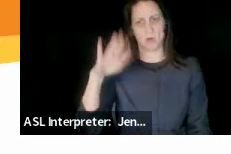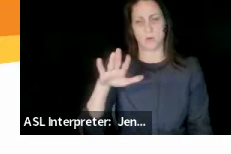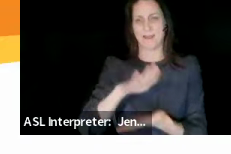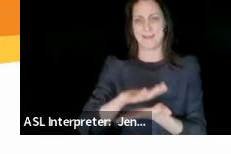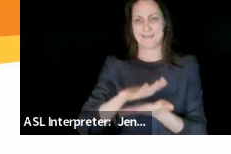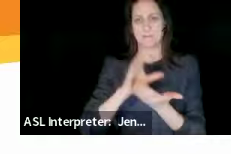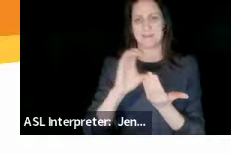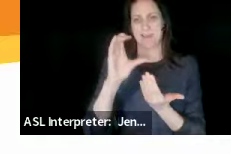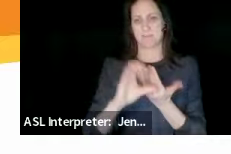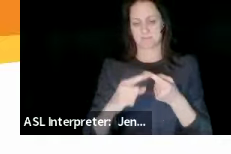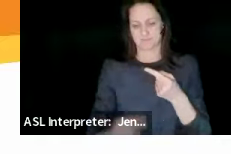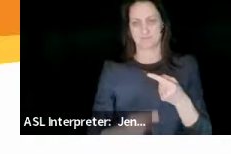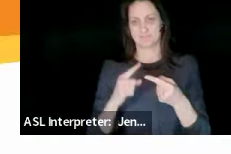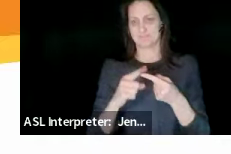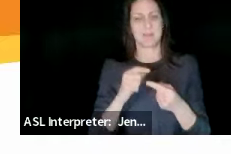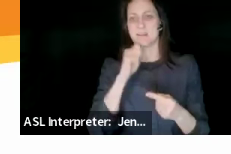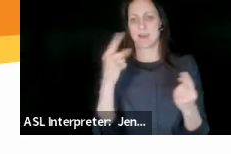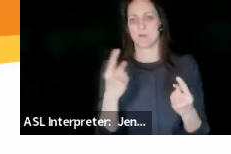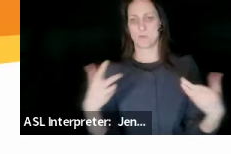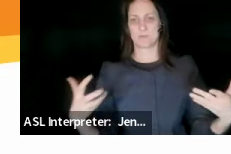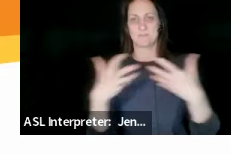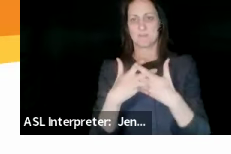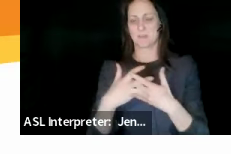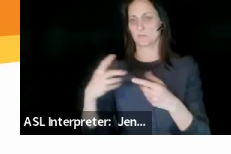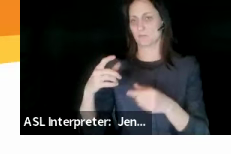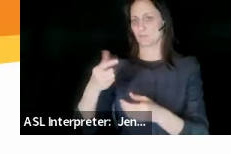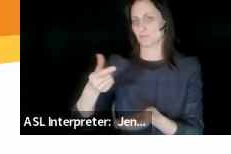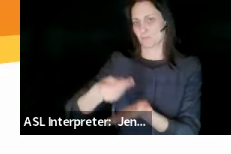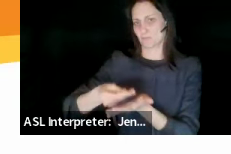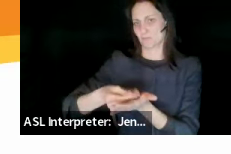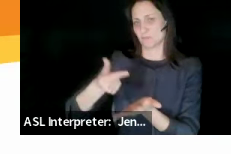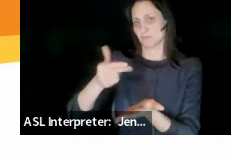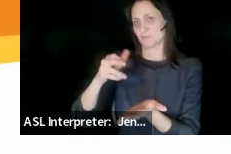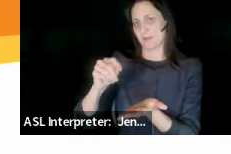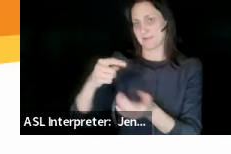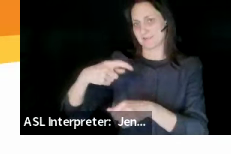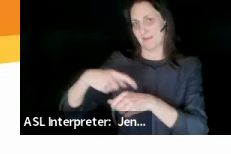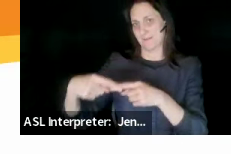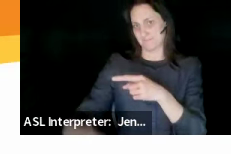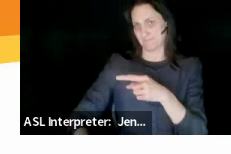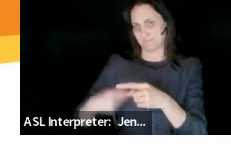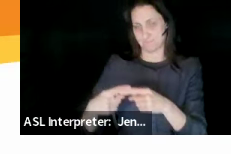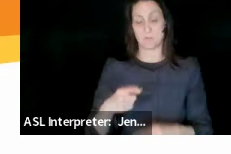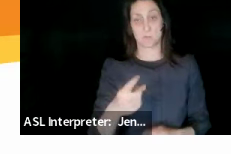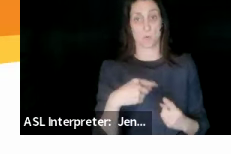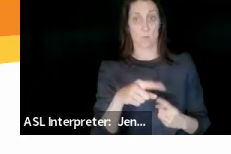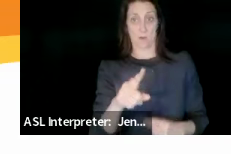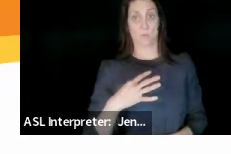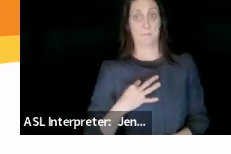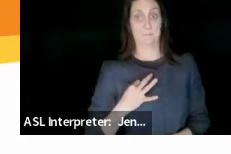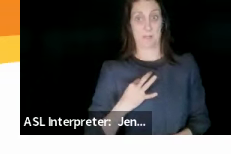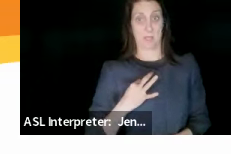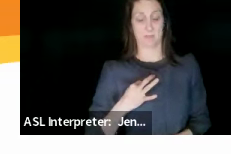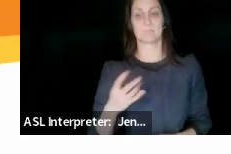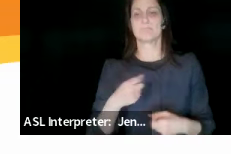don't always line up neatly with our grant timeline. So when you're applying, just make sure that your project timeline,